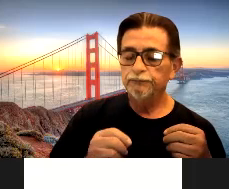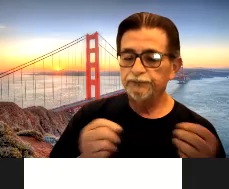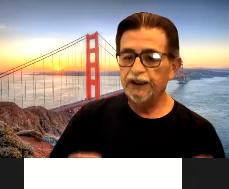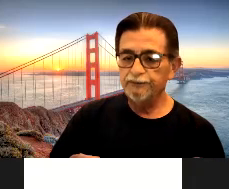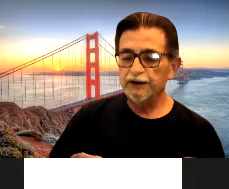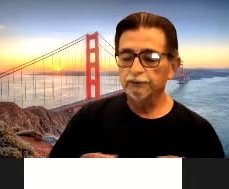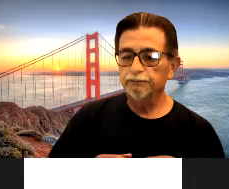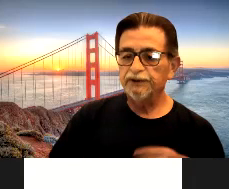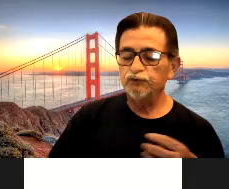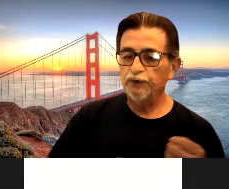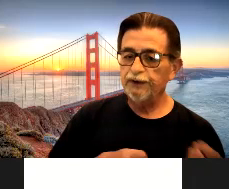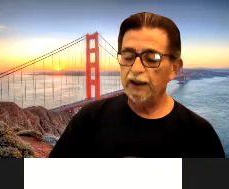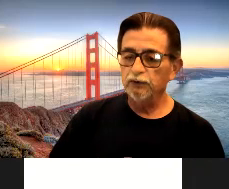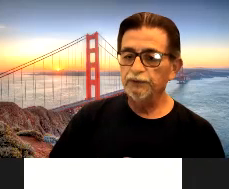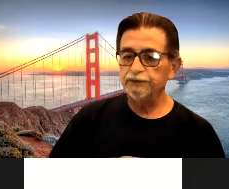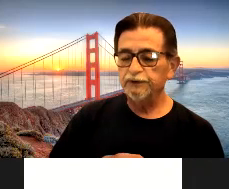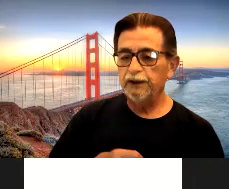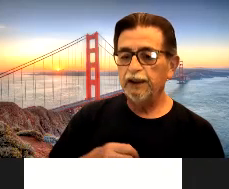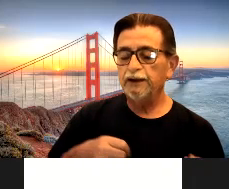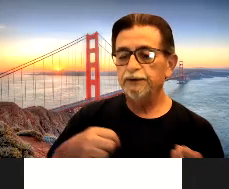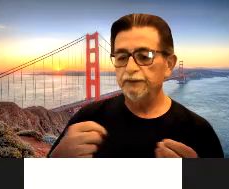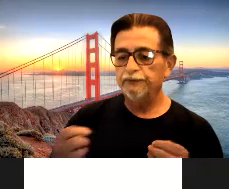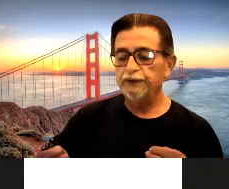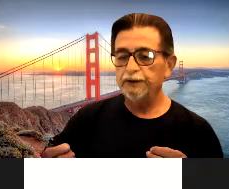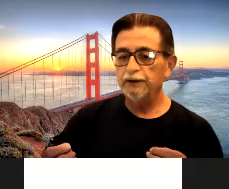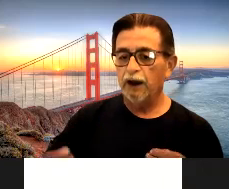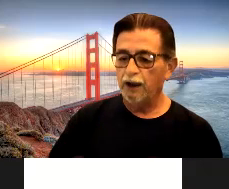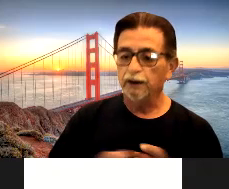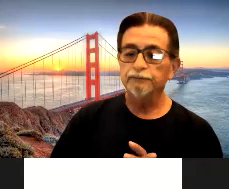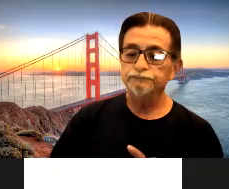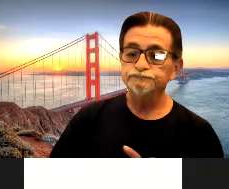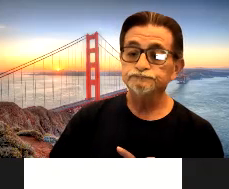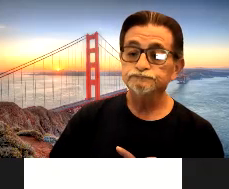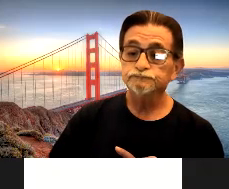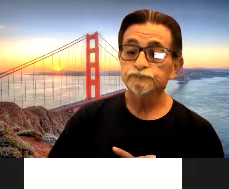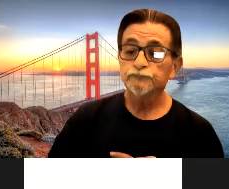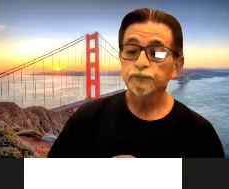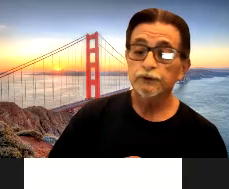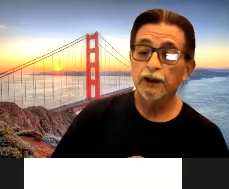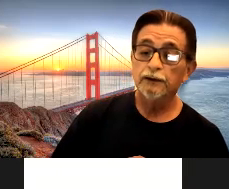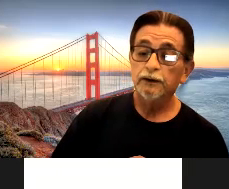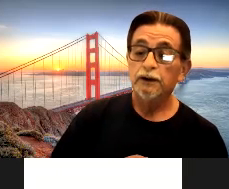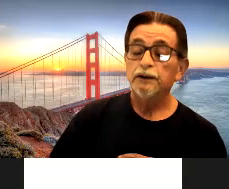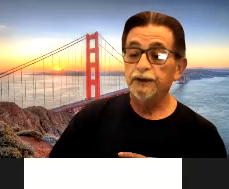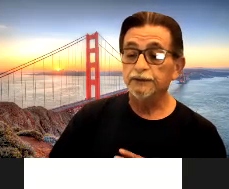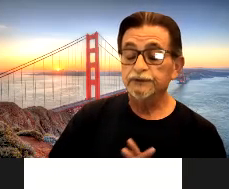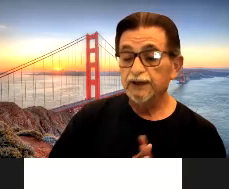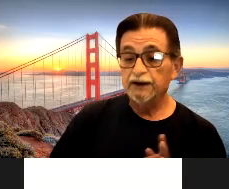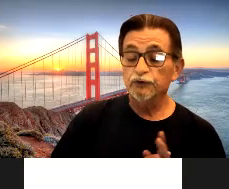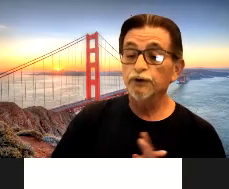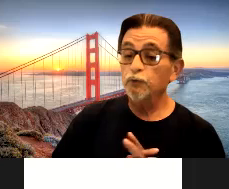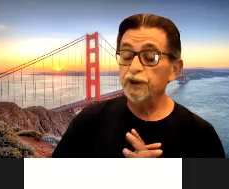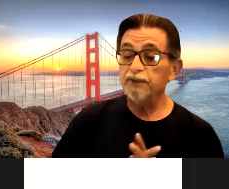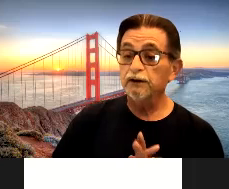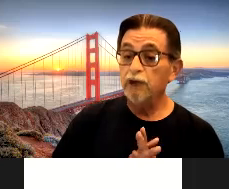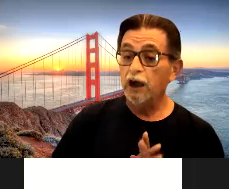writing names out between the element and the ion. Okay. Yes, and